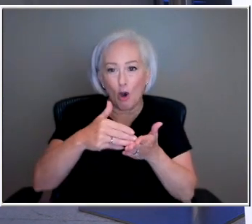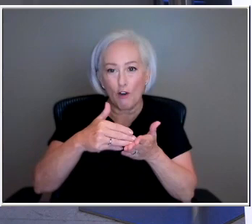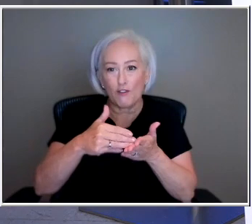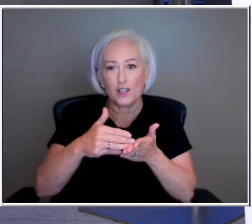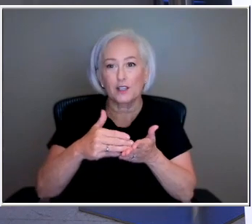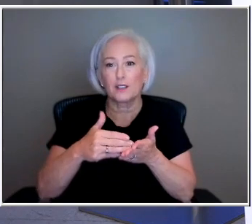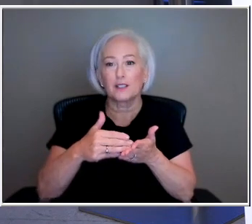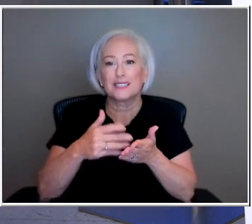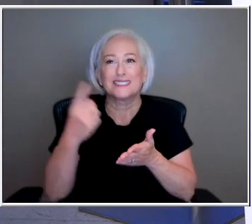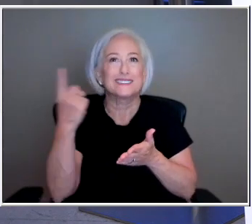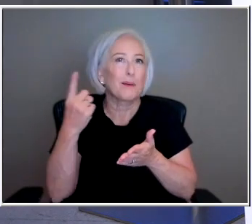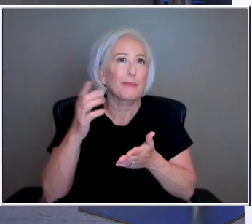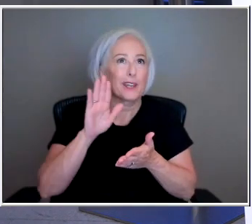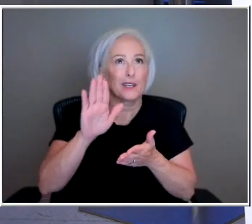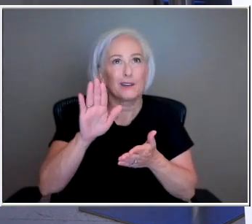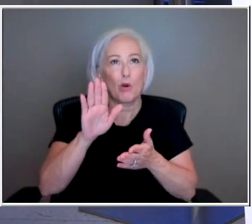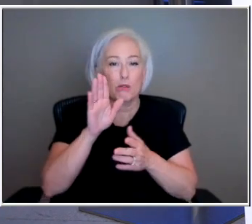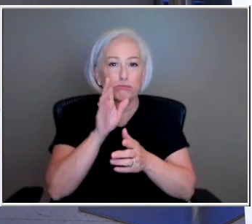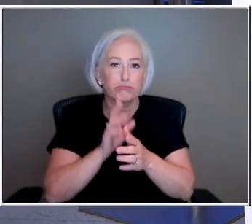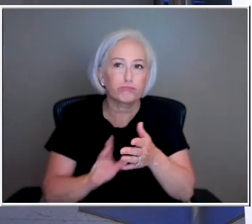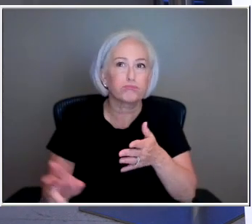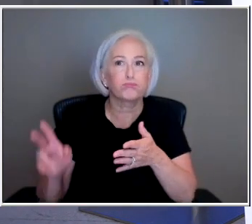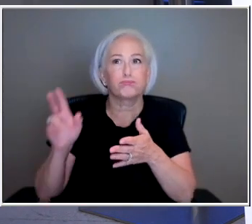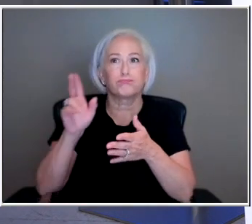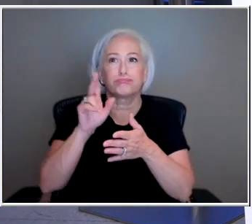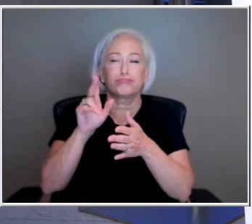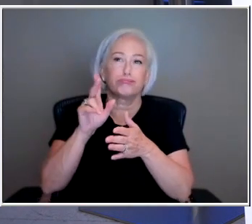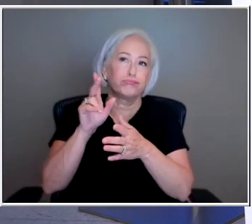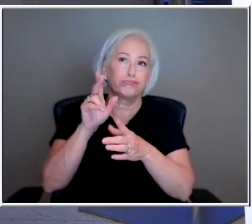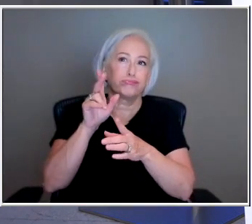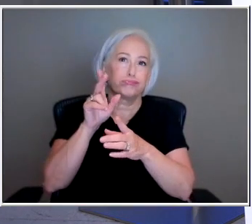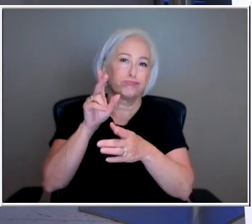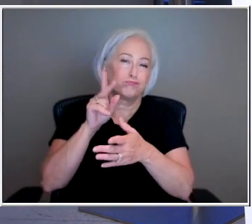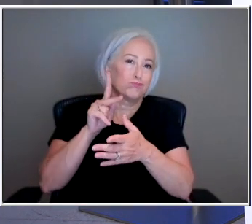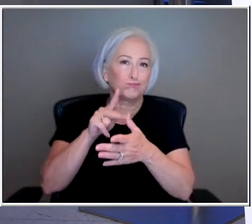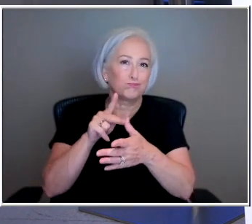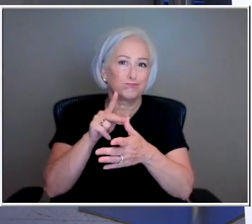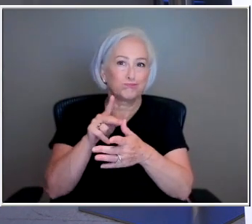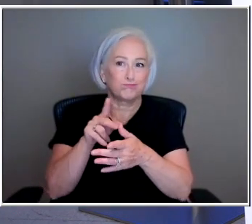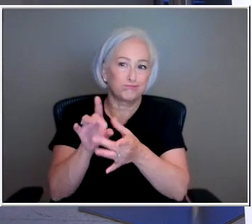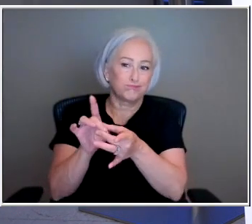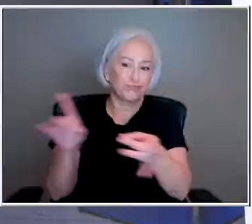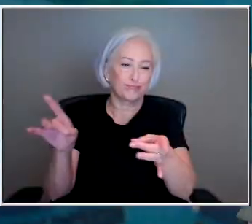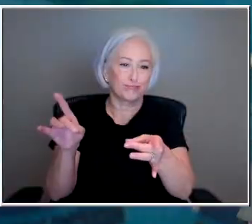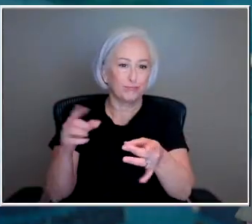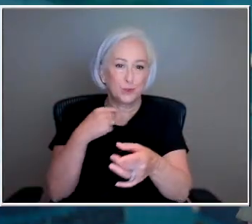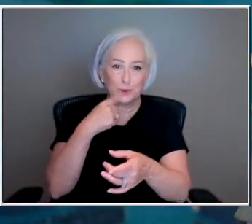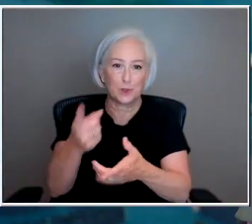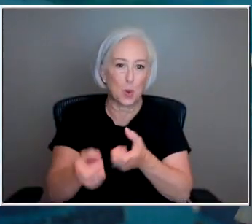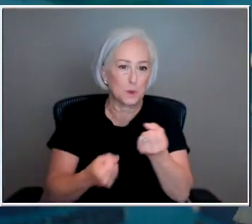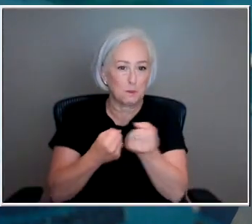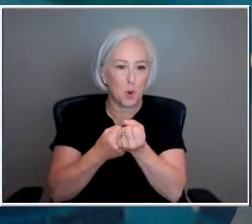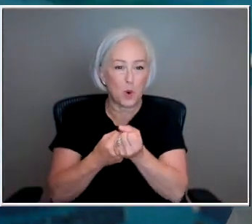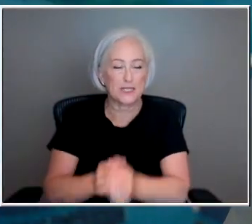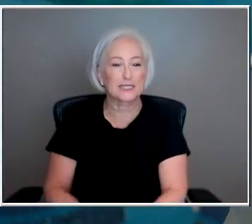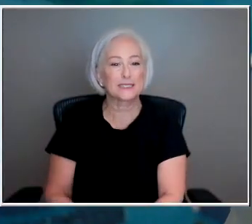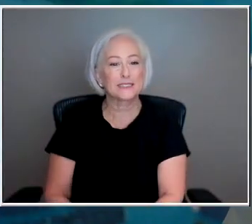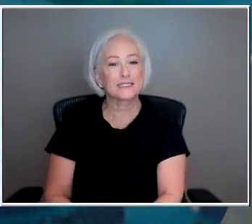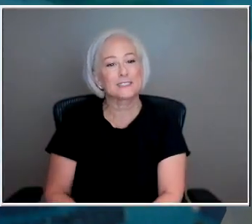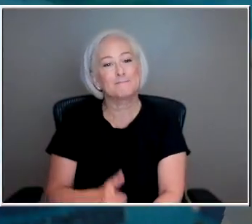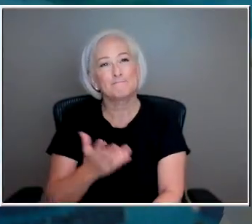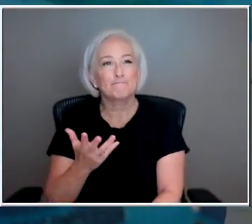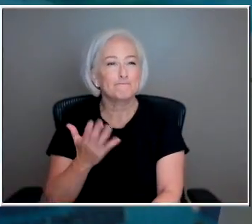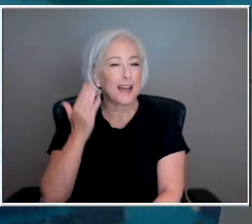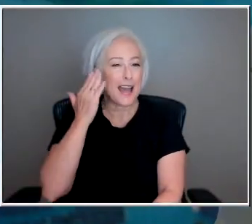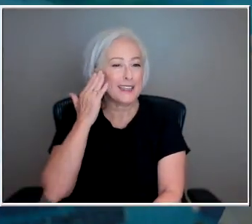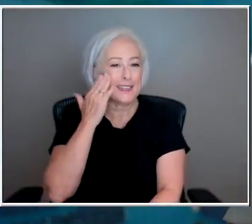your go-to standard of, we got you? I mean, I feel like our patients kind of know when they reach out to